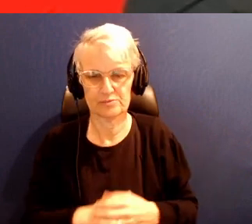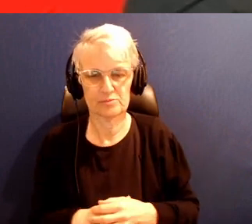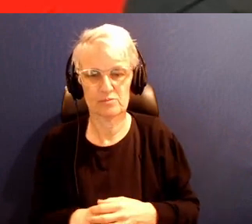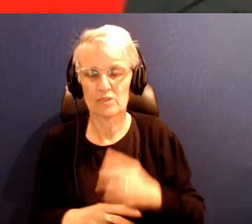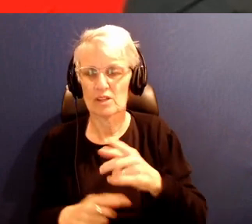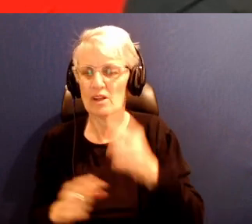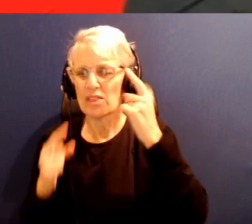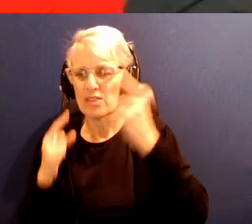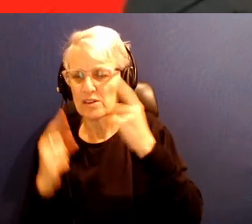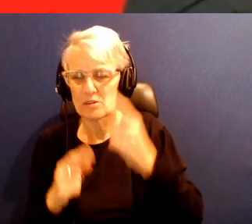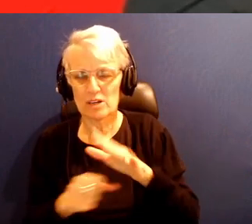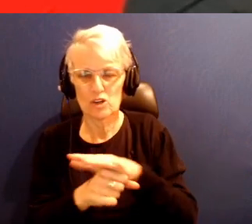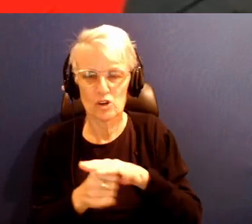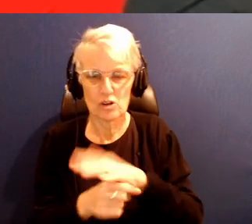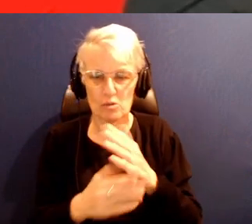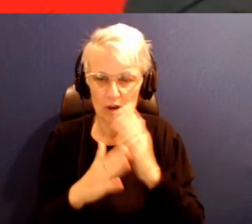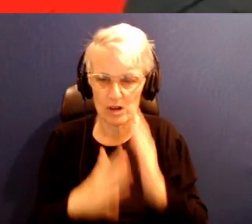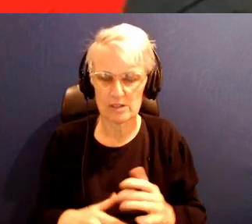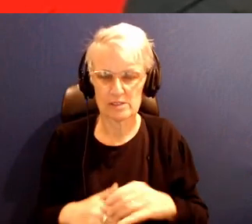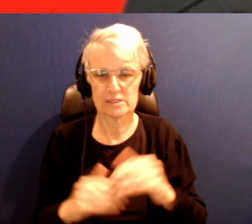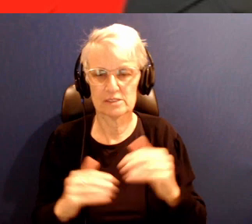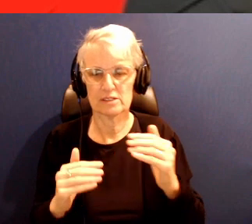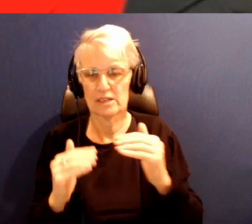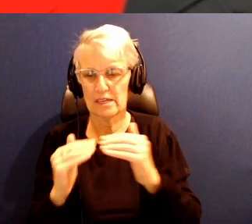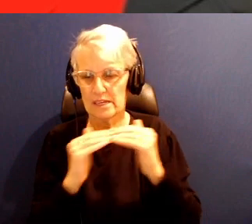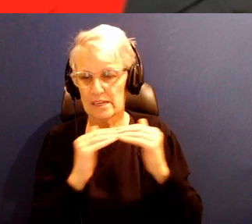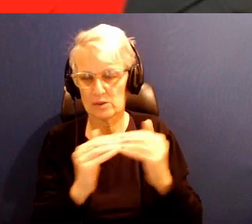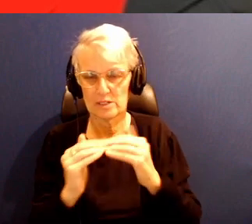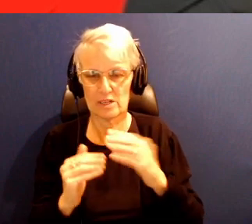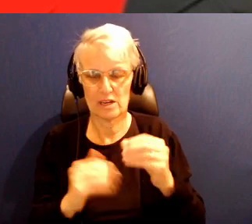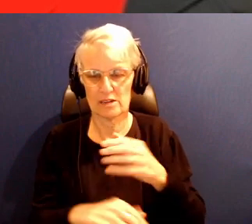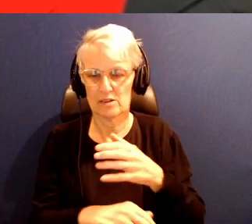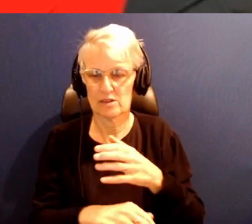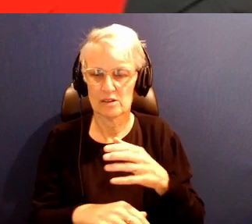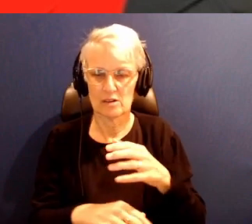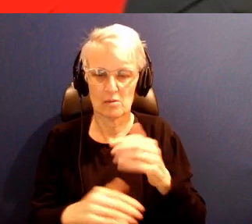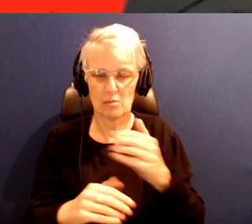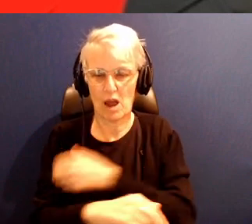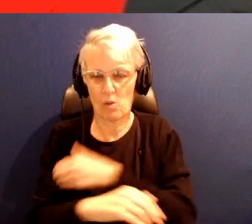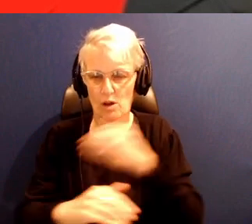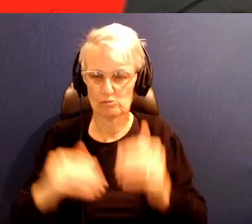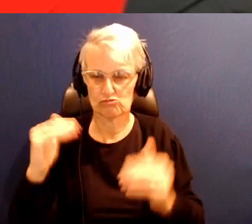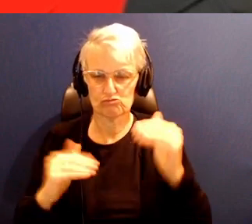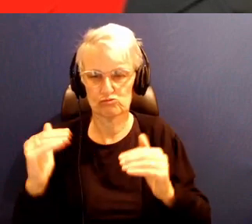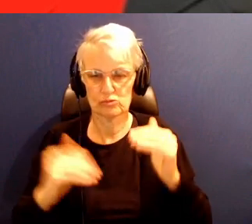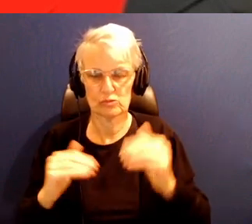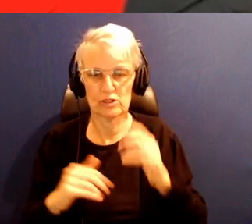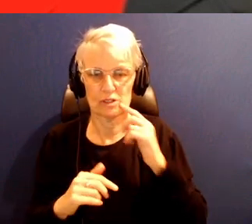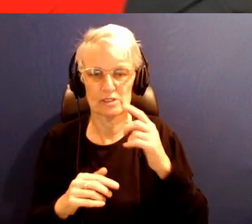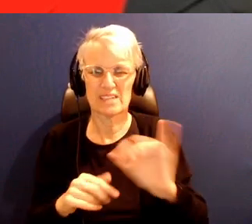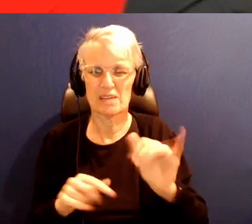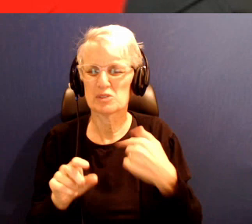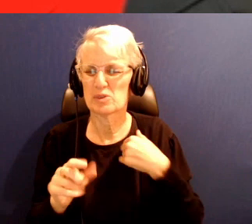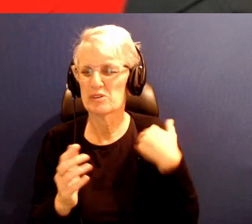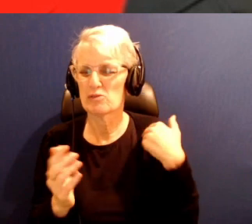considerations local partners, equity, and power dynamics when determining the allowances, as we discussed